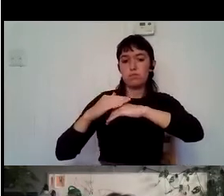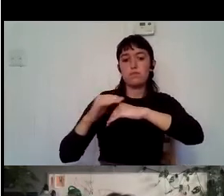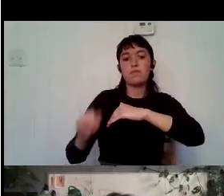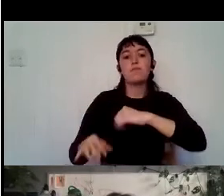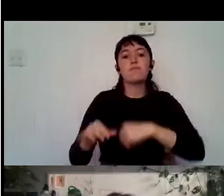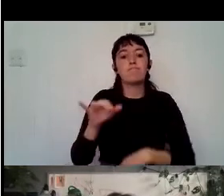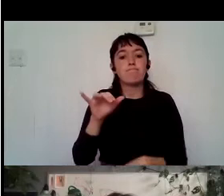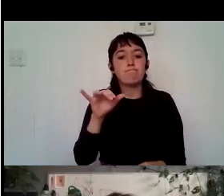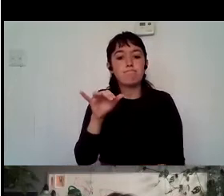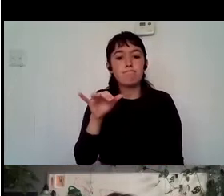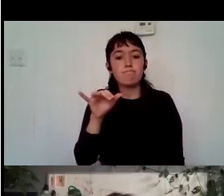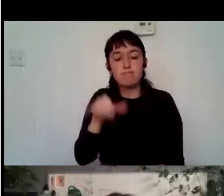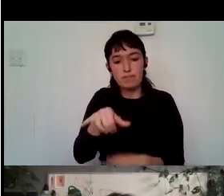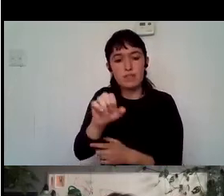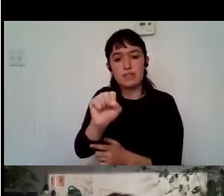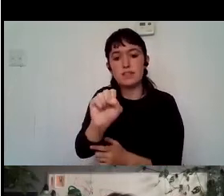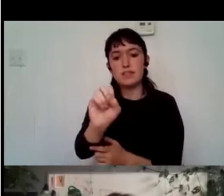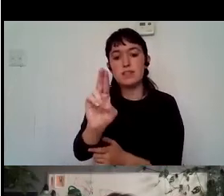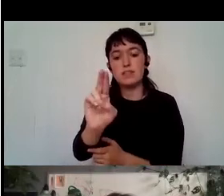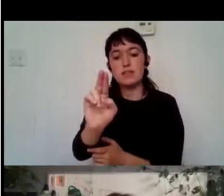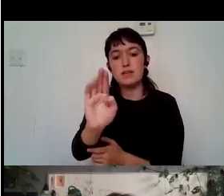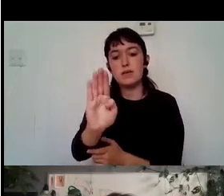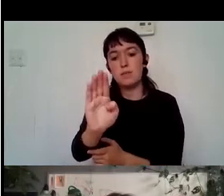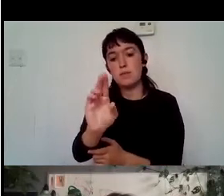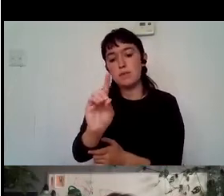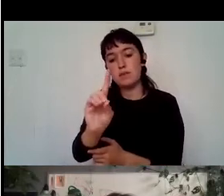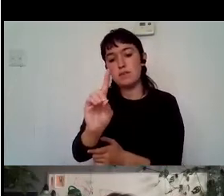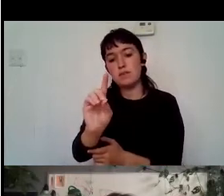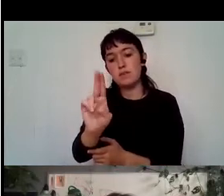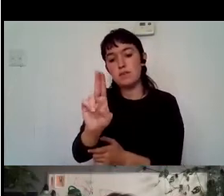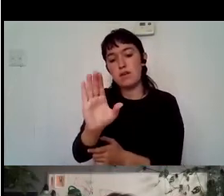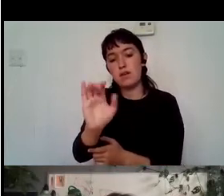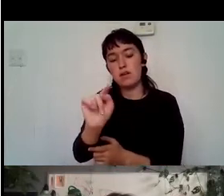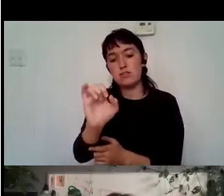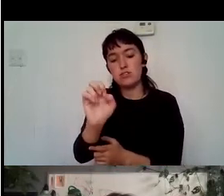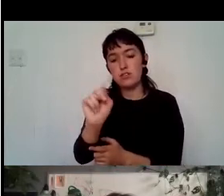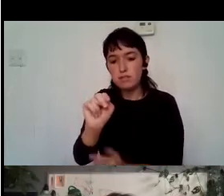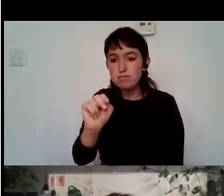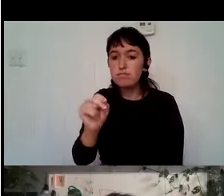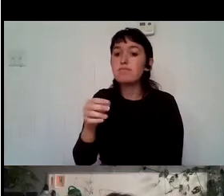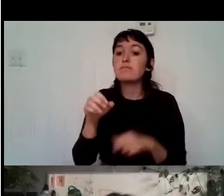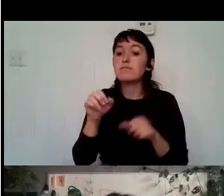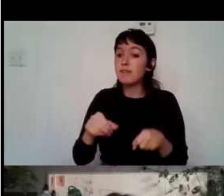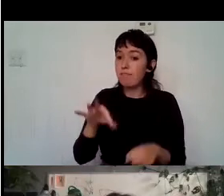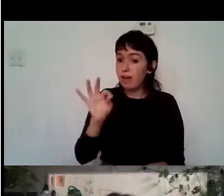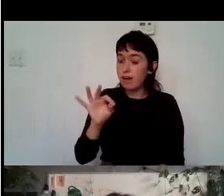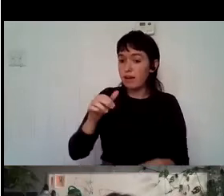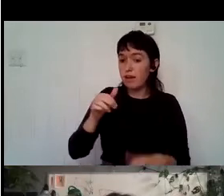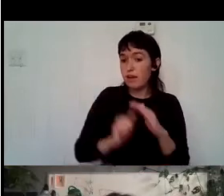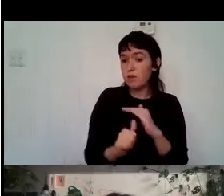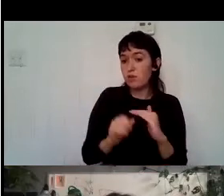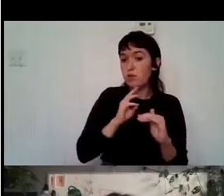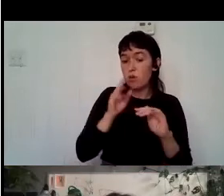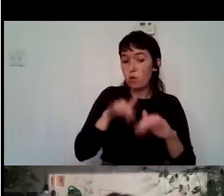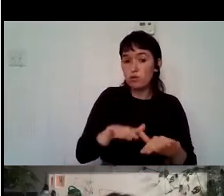you have the spreading center where you have the volcanoes usually under the ocean. And then you have the volcanoes caused by